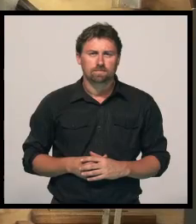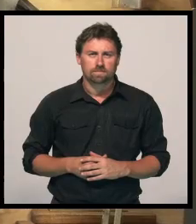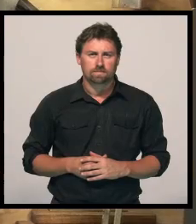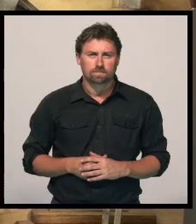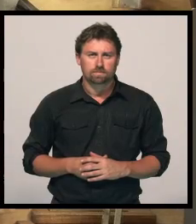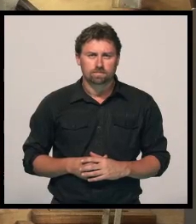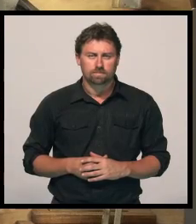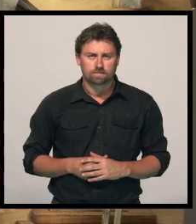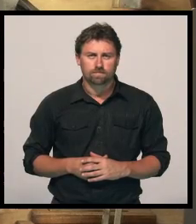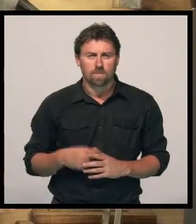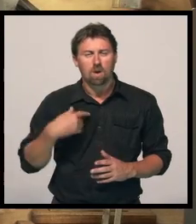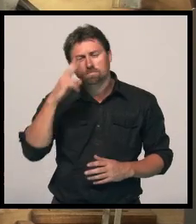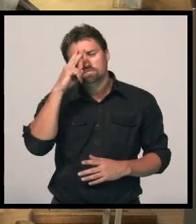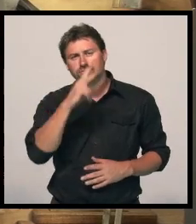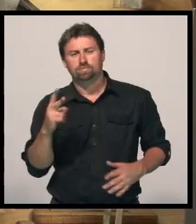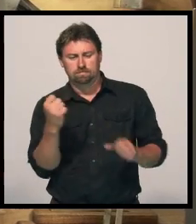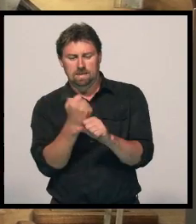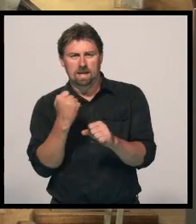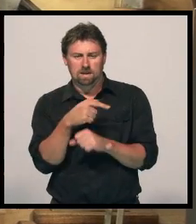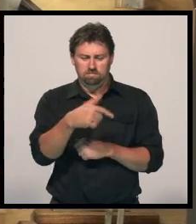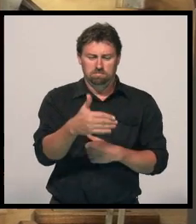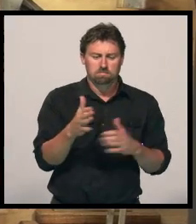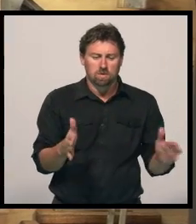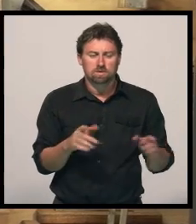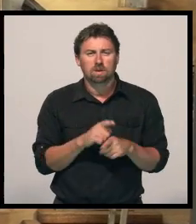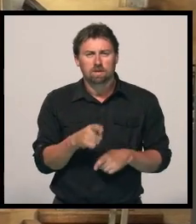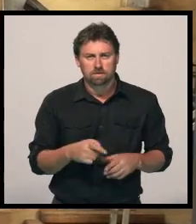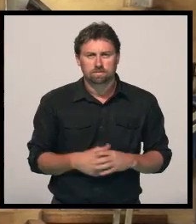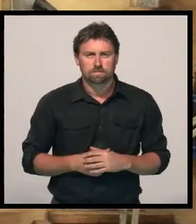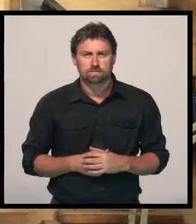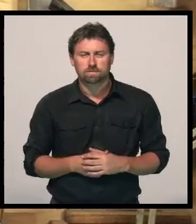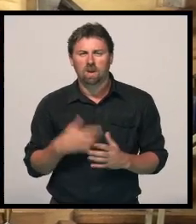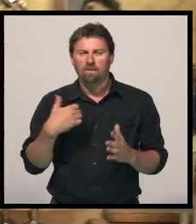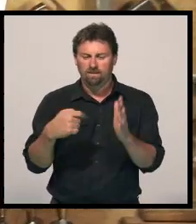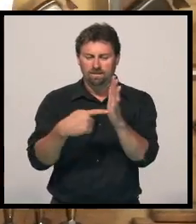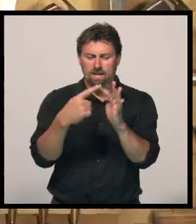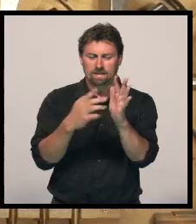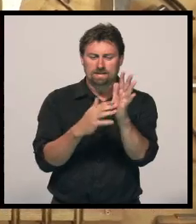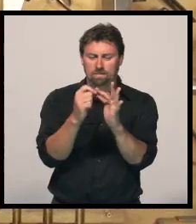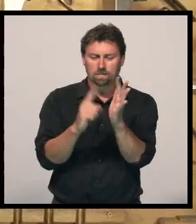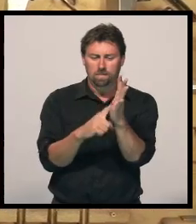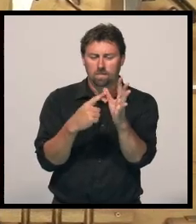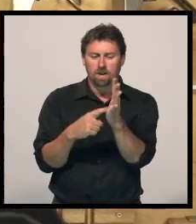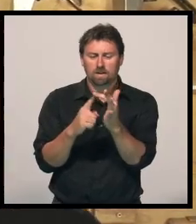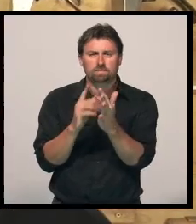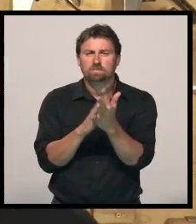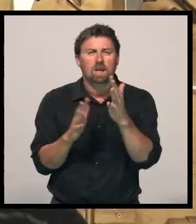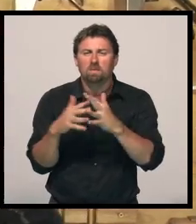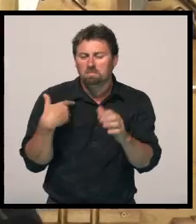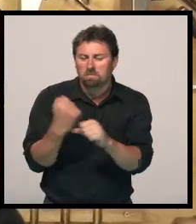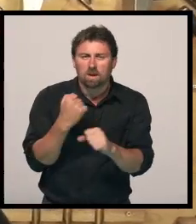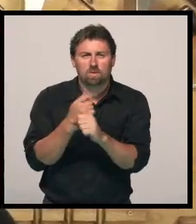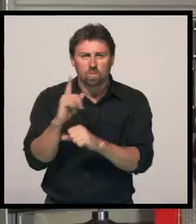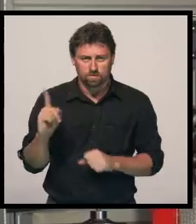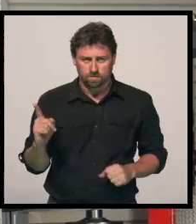This is a box I make a lot of, so I make some templates, and the way I do my templates, I just draw